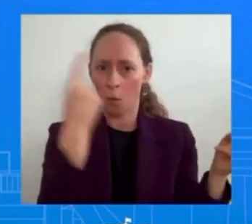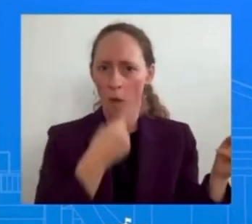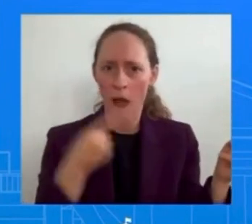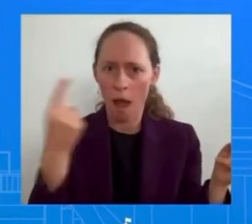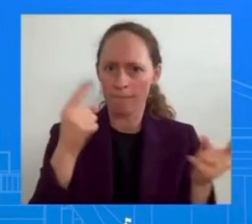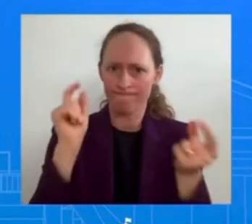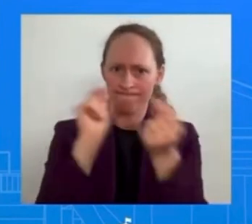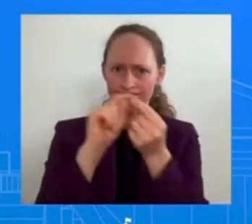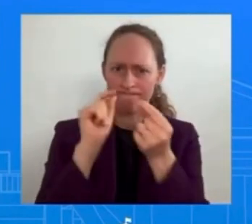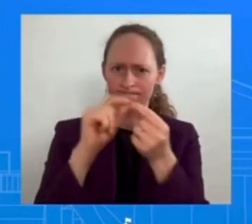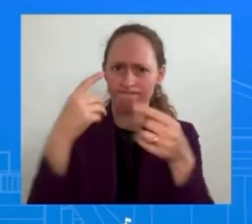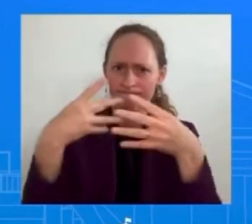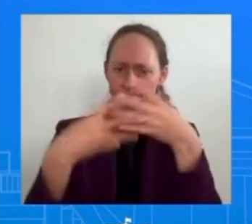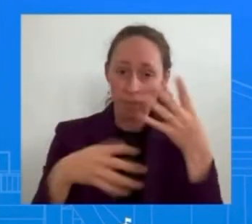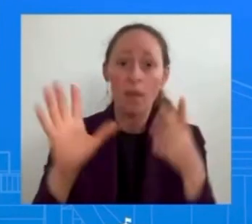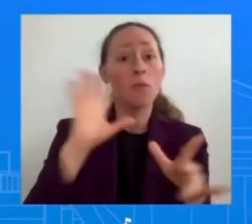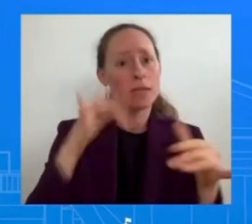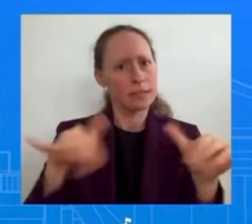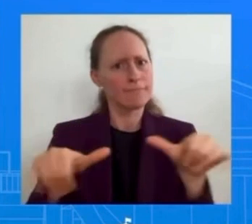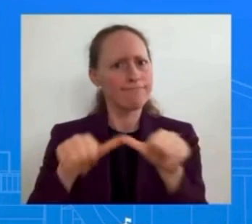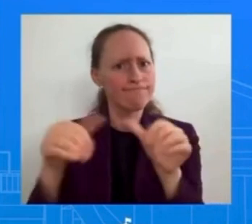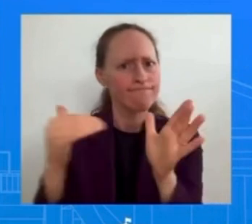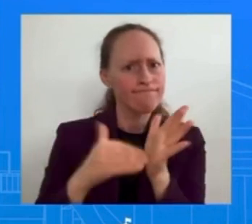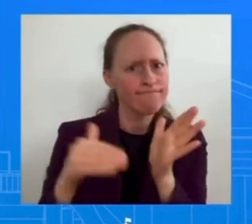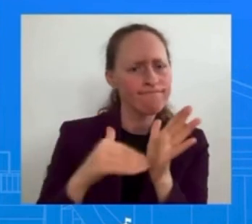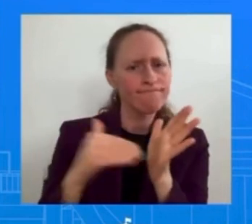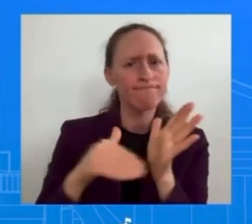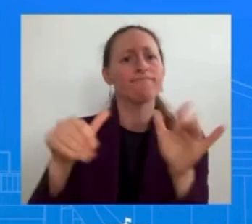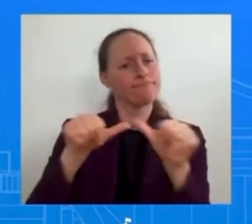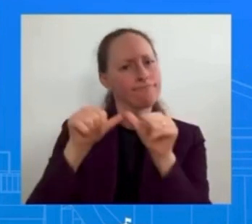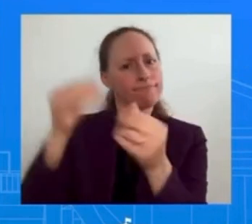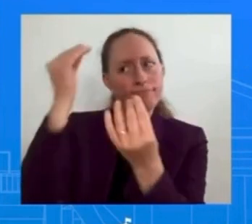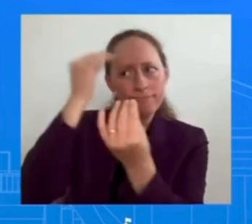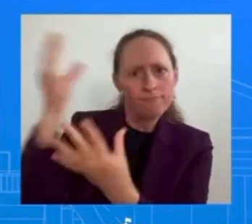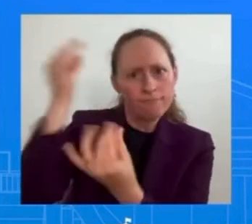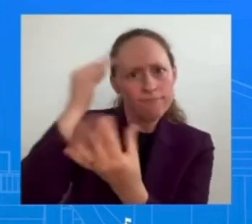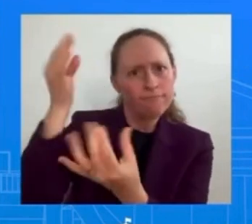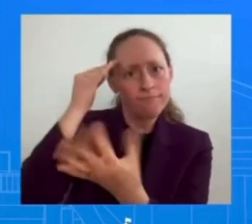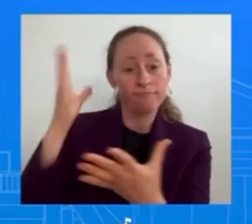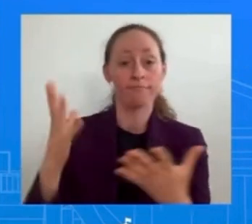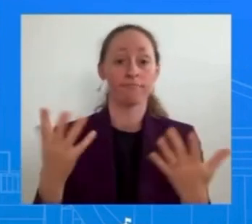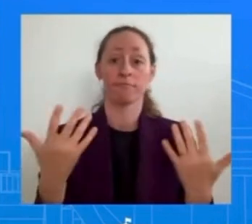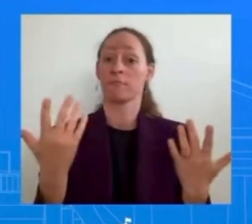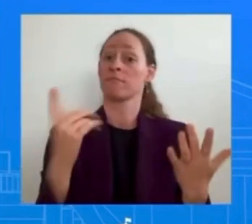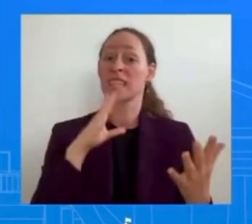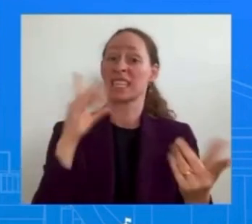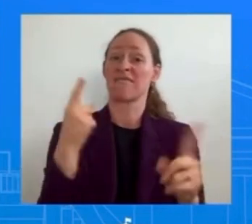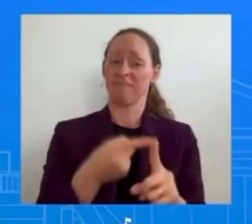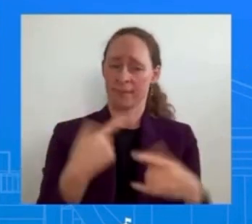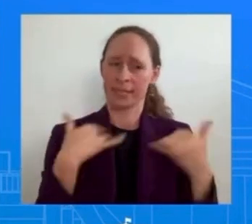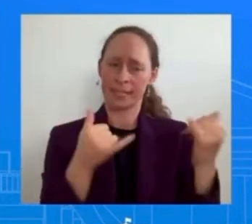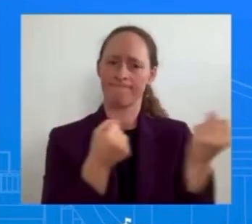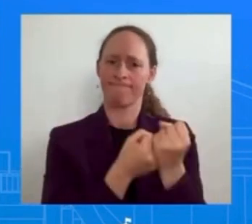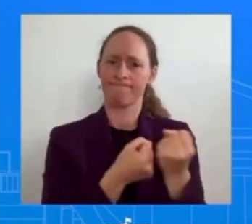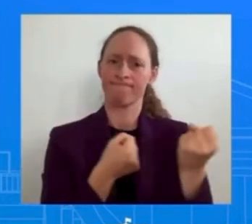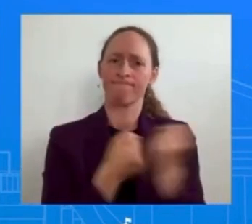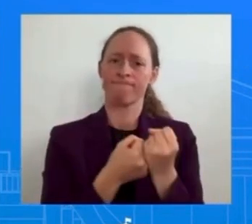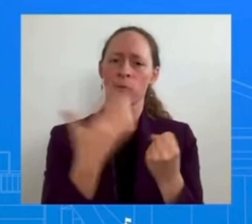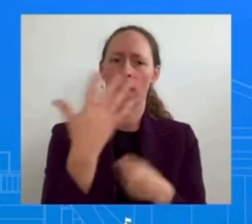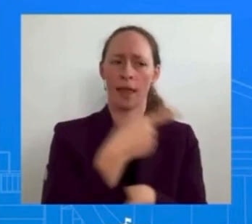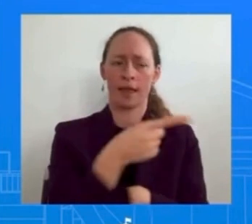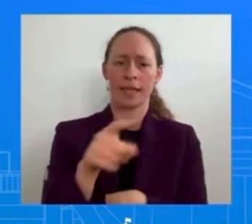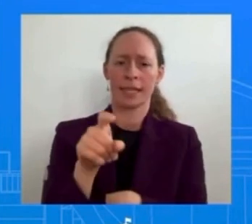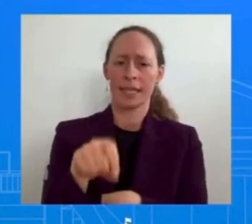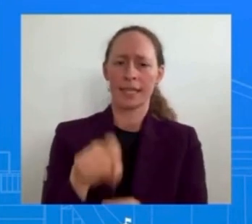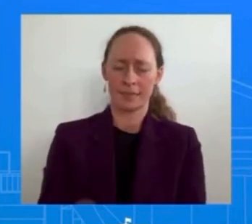updates as we continue this response in support of the state of Hawaii. While I was in there, he had an opportunity to call Governor Green and let him know that he